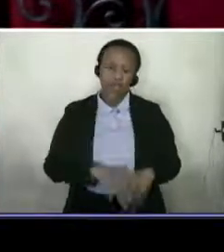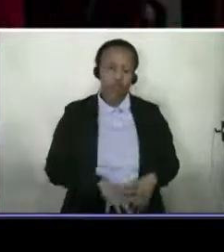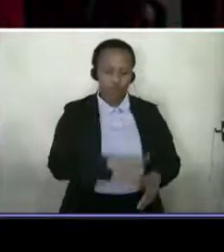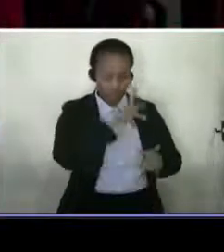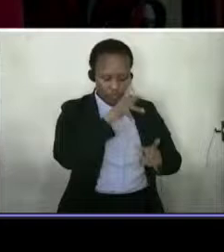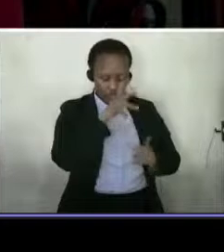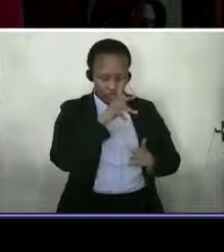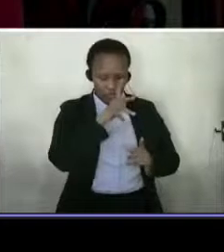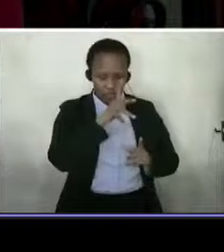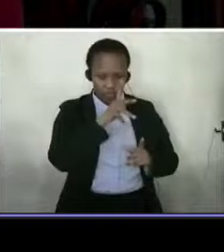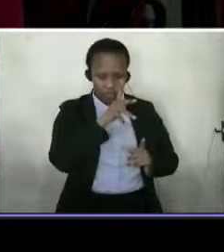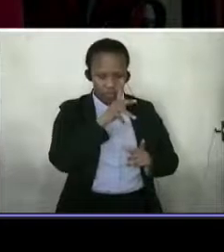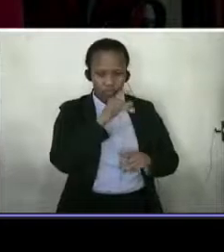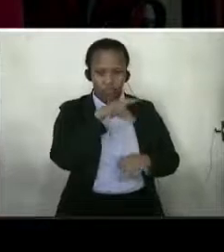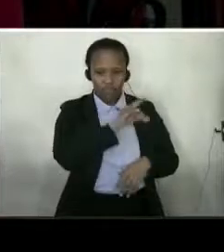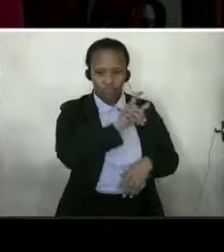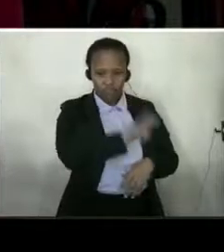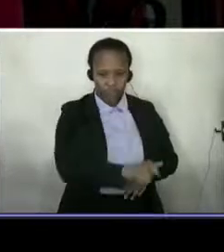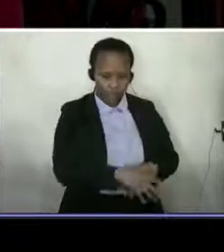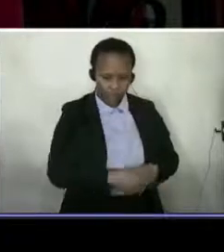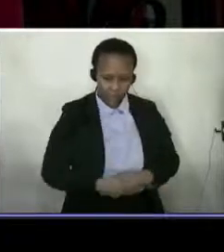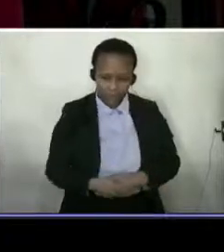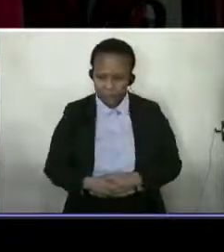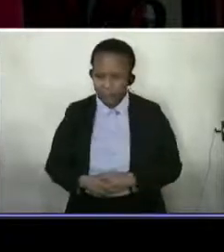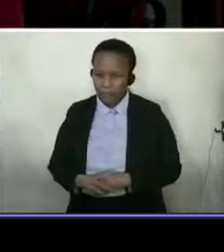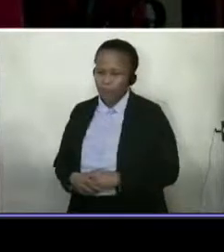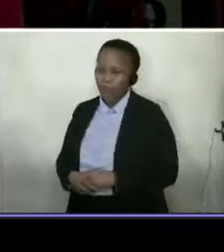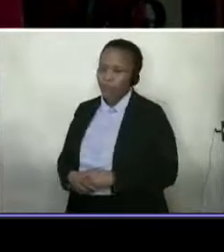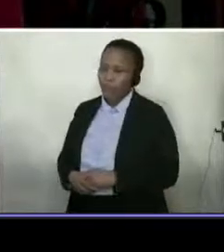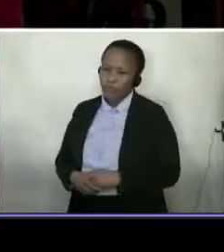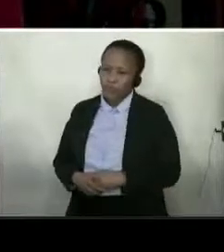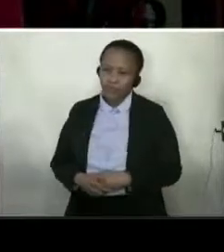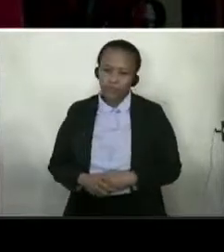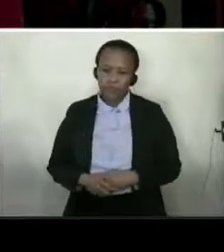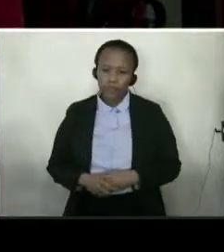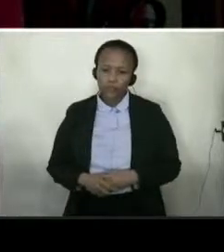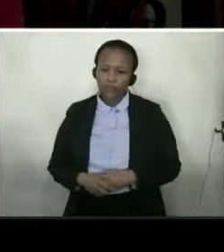Thank you. Now let us receive our